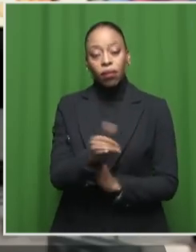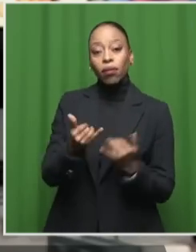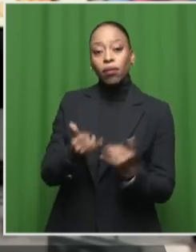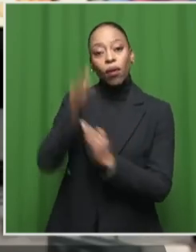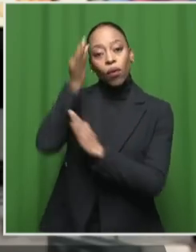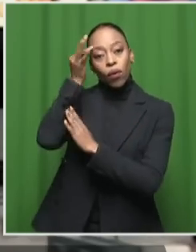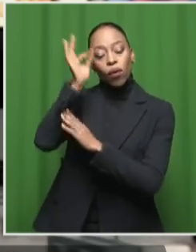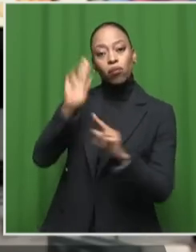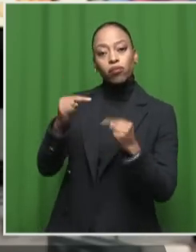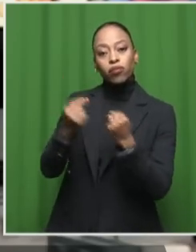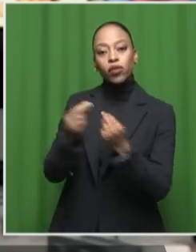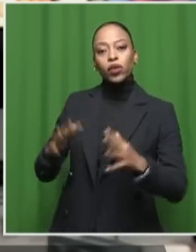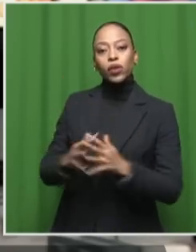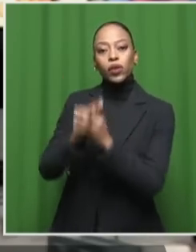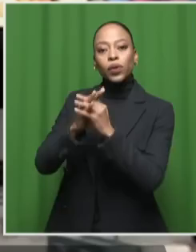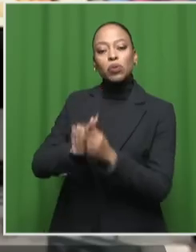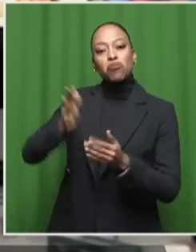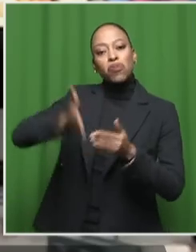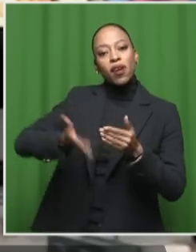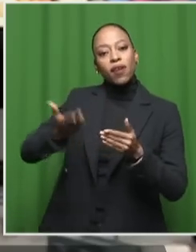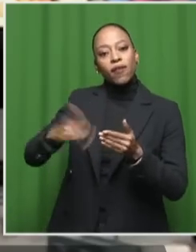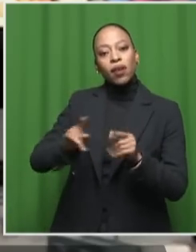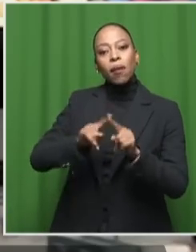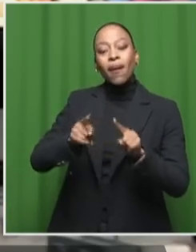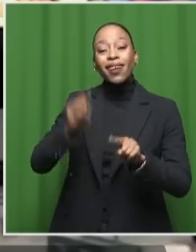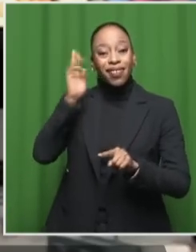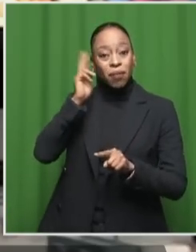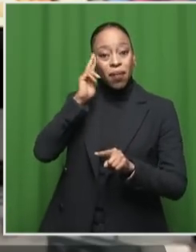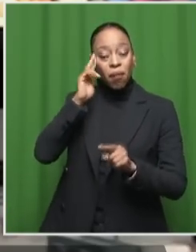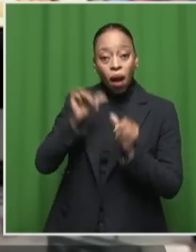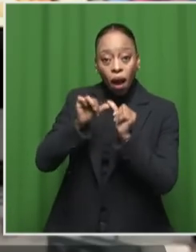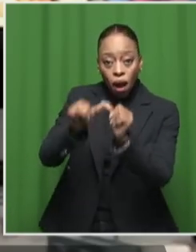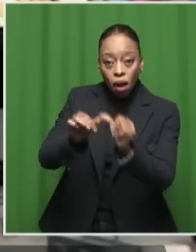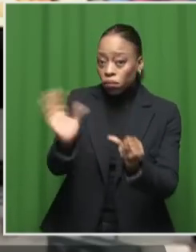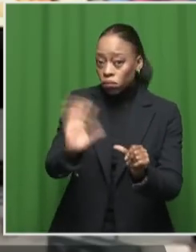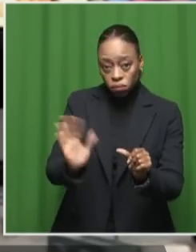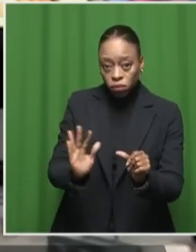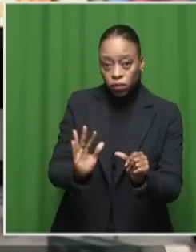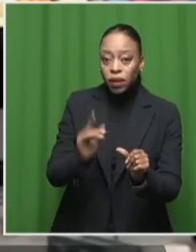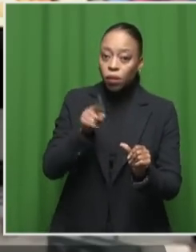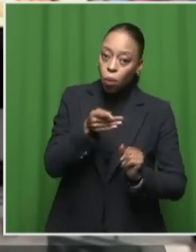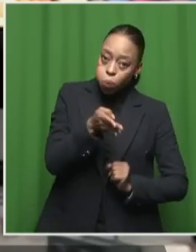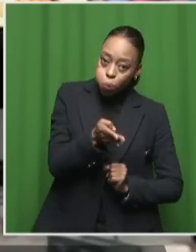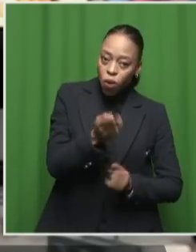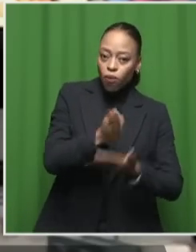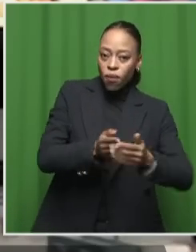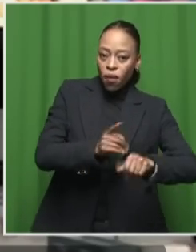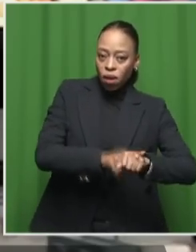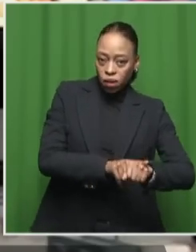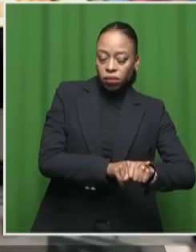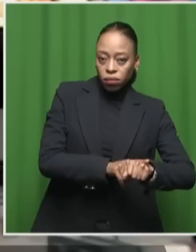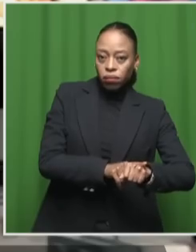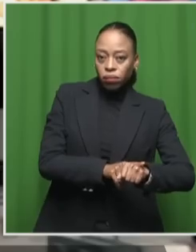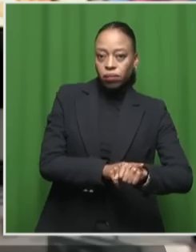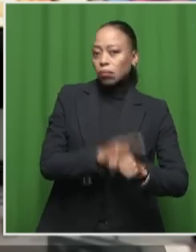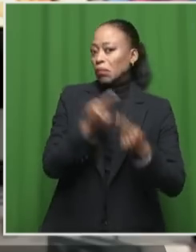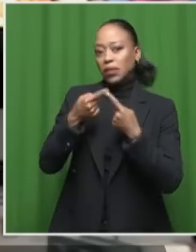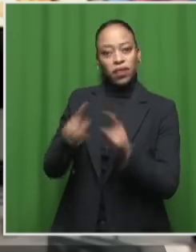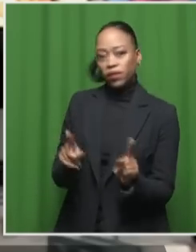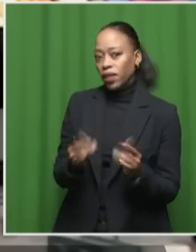Unity came to an end, but that was time-bound. It was created for in the interim constitution. This is not the same